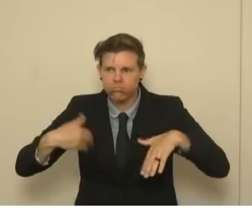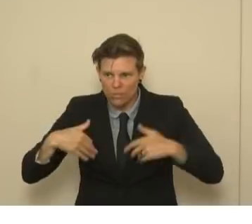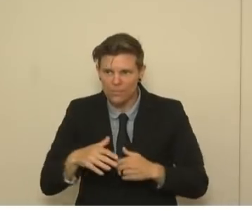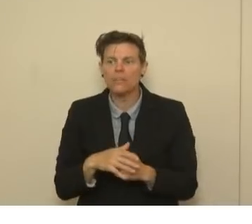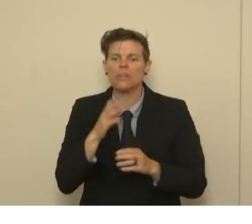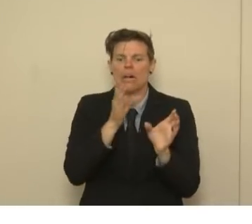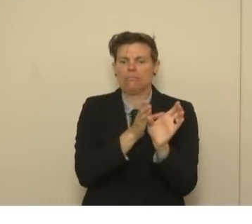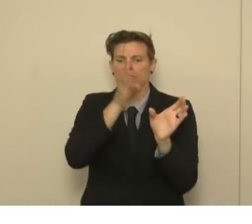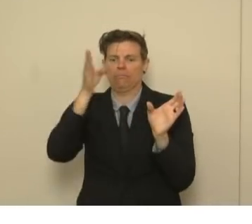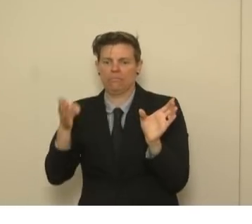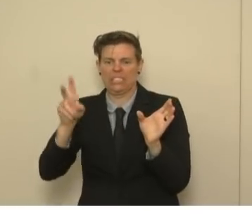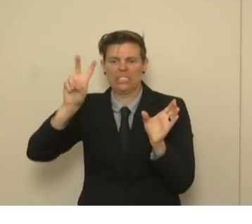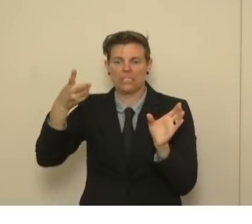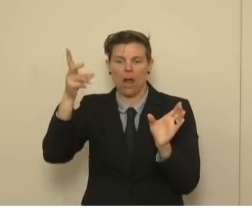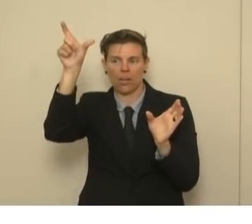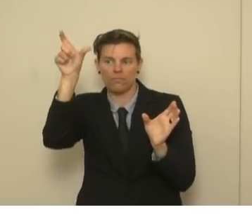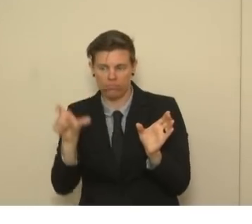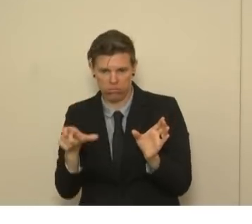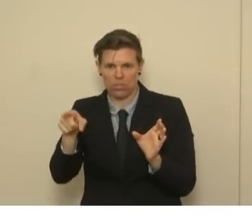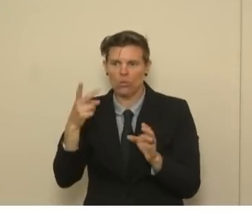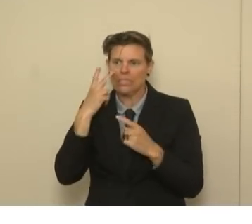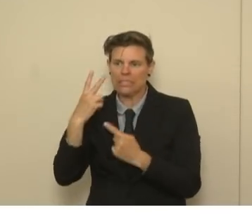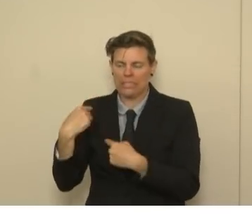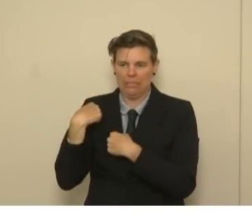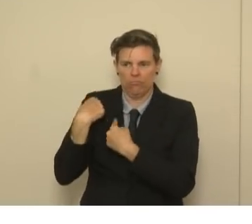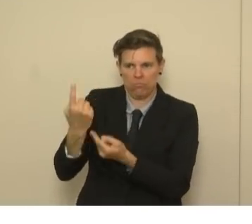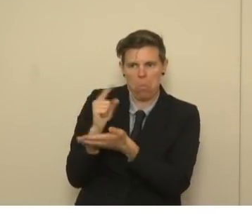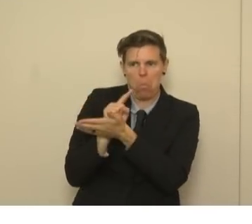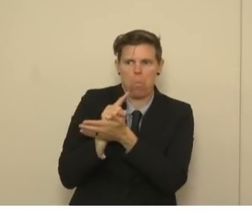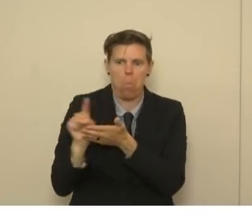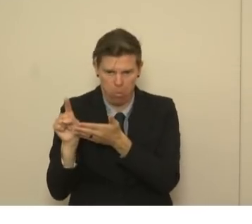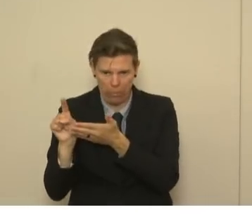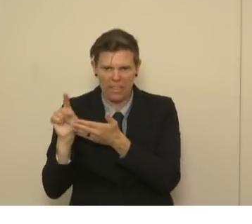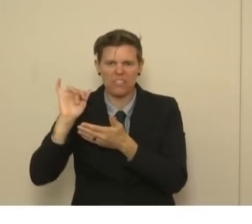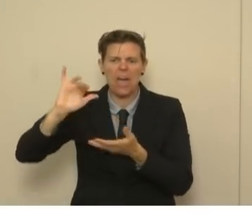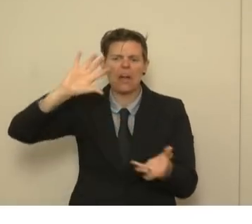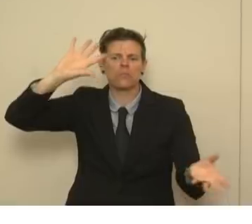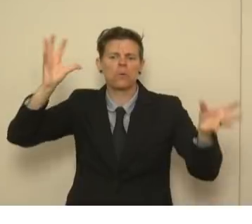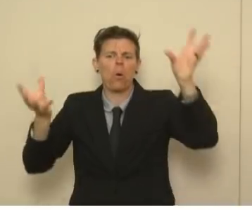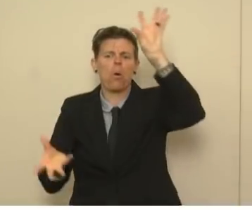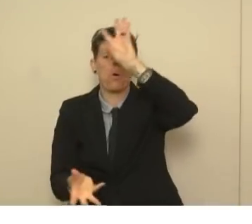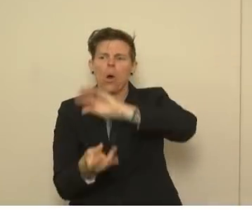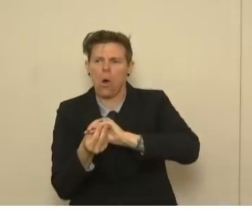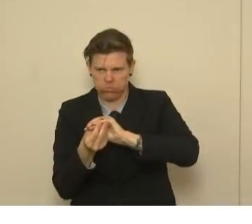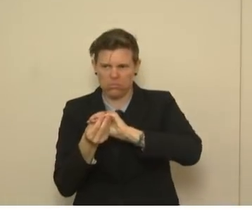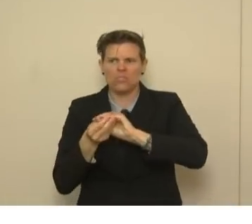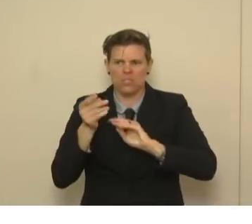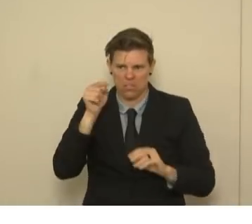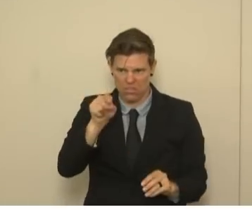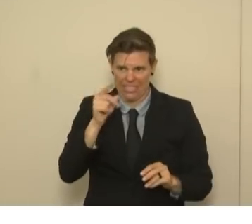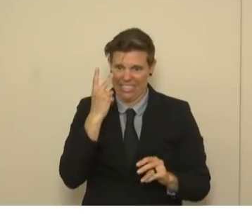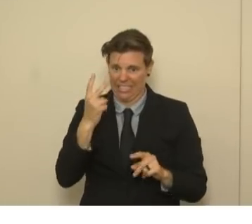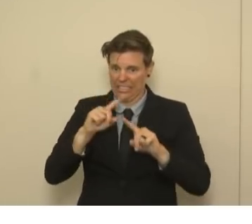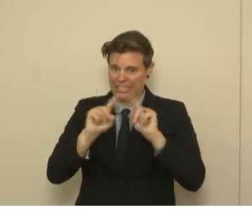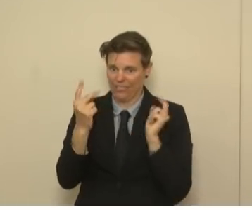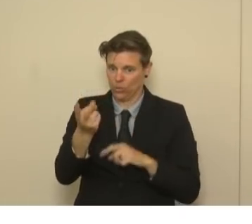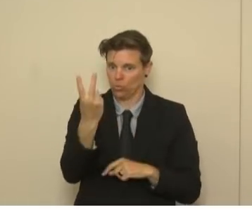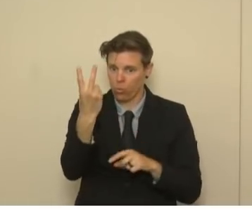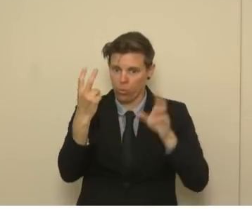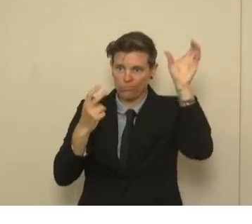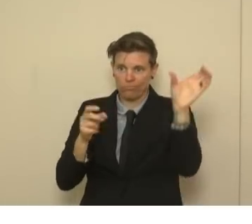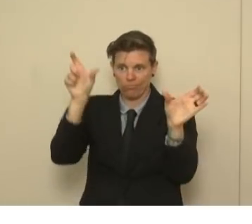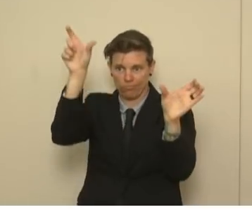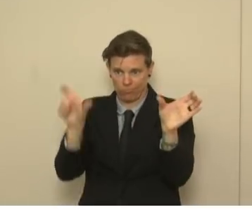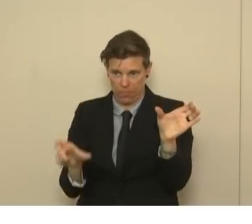week, 7 days of data that we have so far with cases. And you can see that things have flipped, that the Northwest is